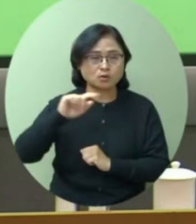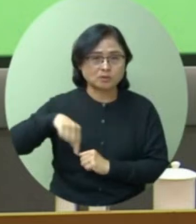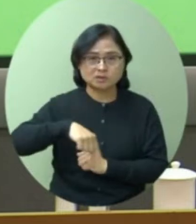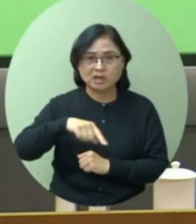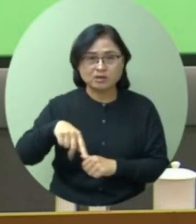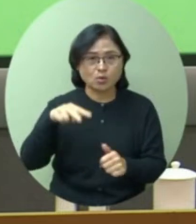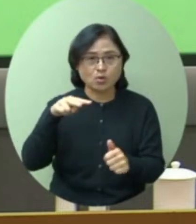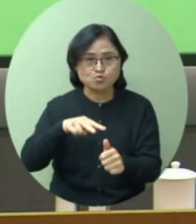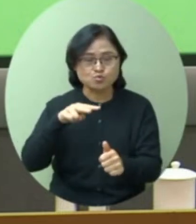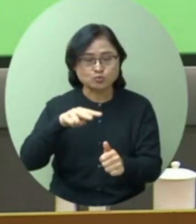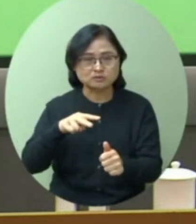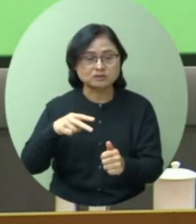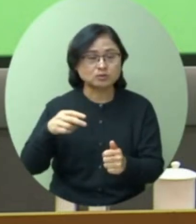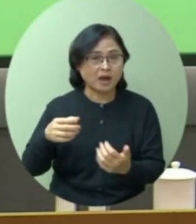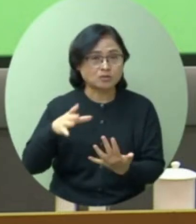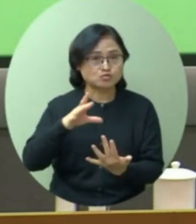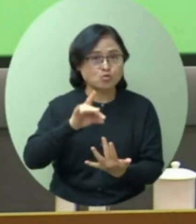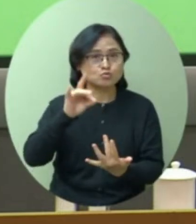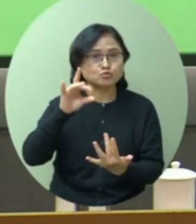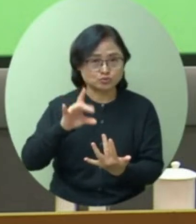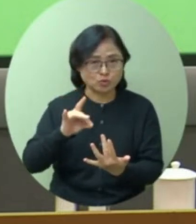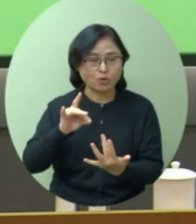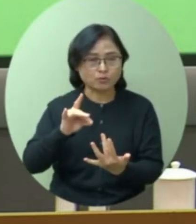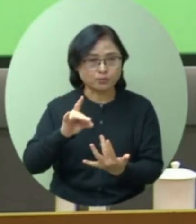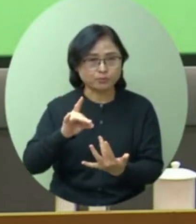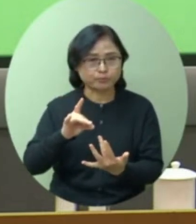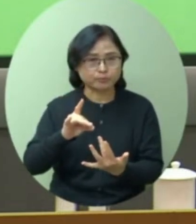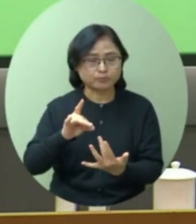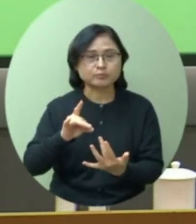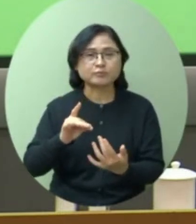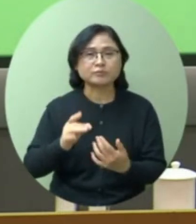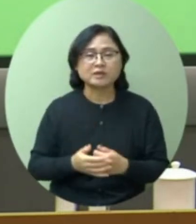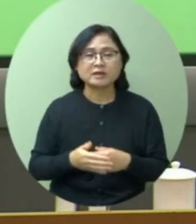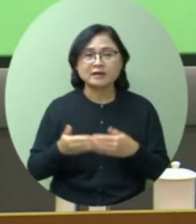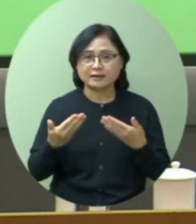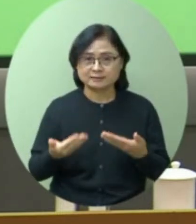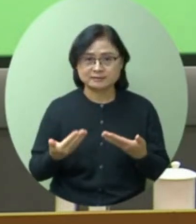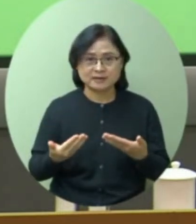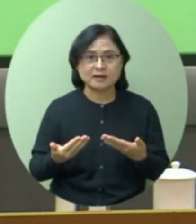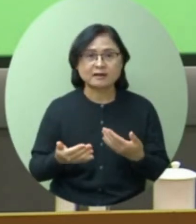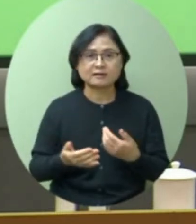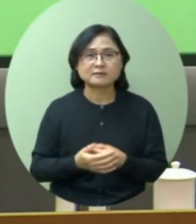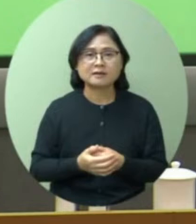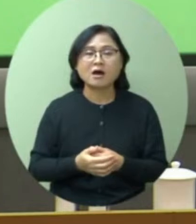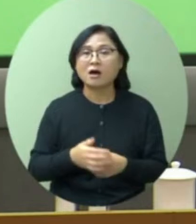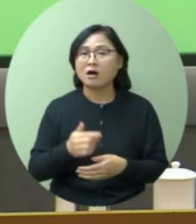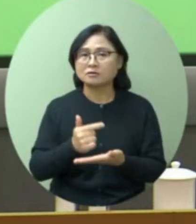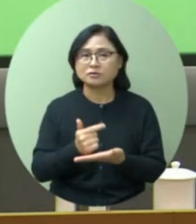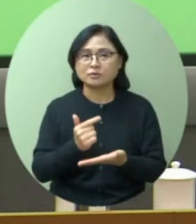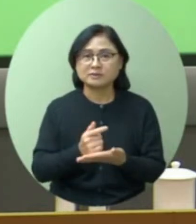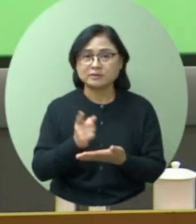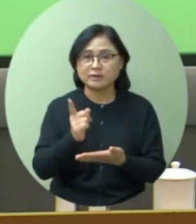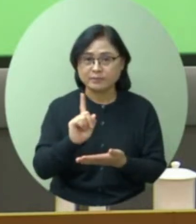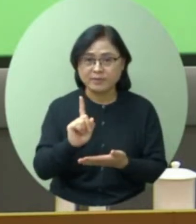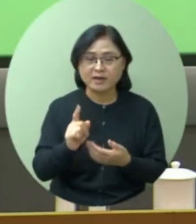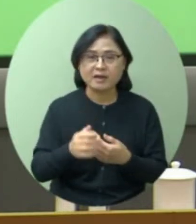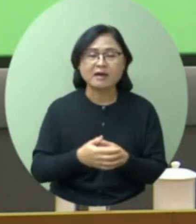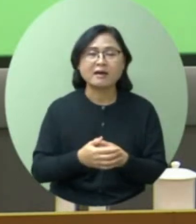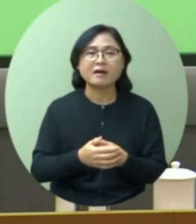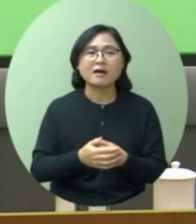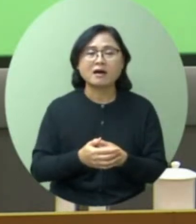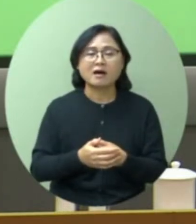At this moment, I think it is important to ensure that all these